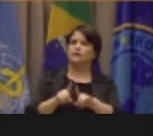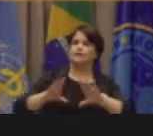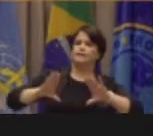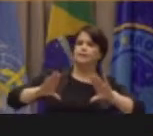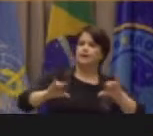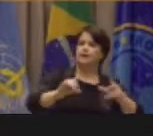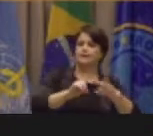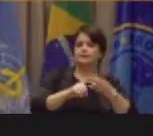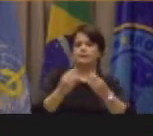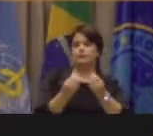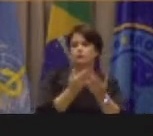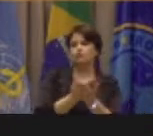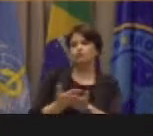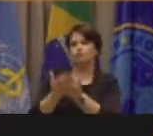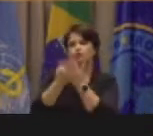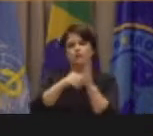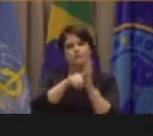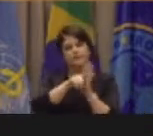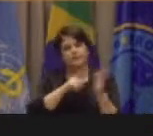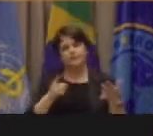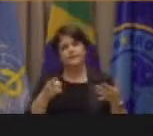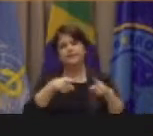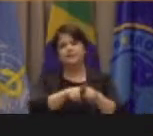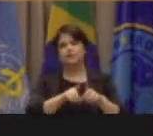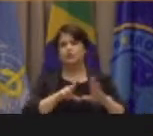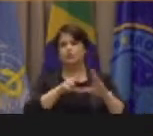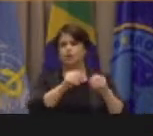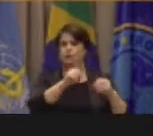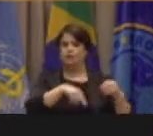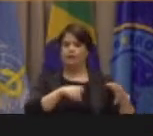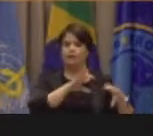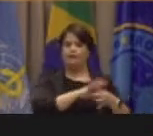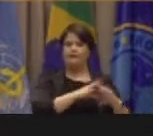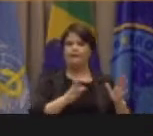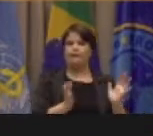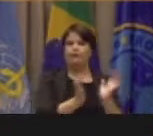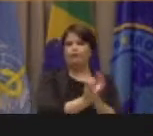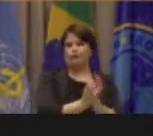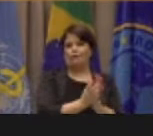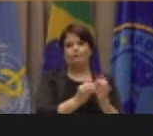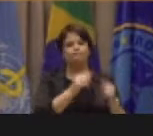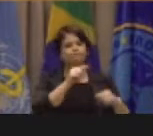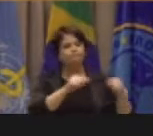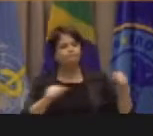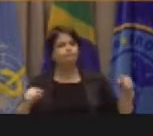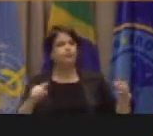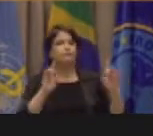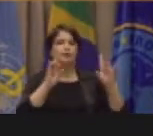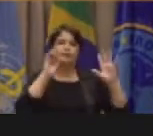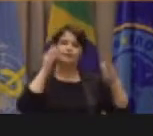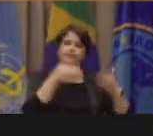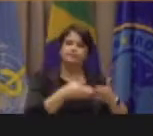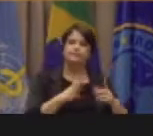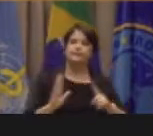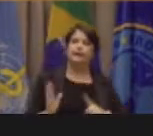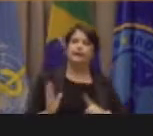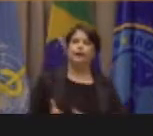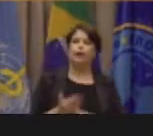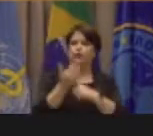the paradigm of investigation